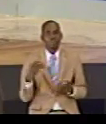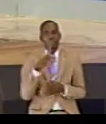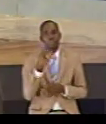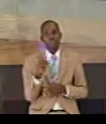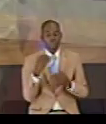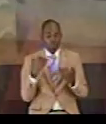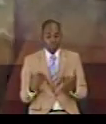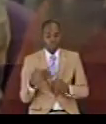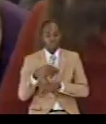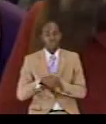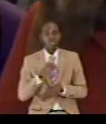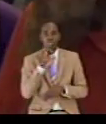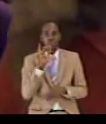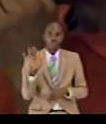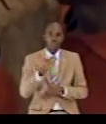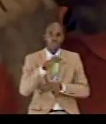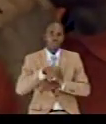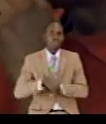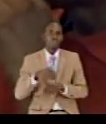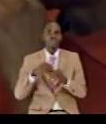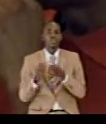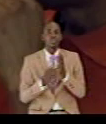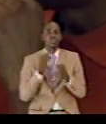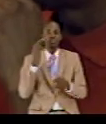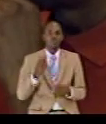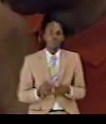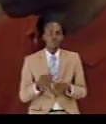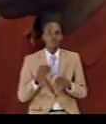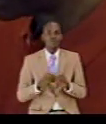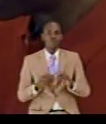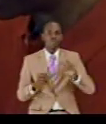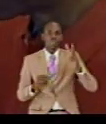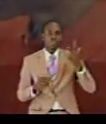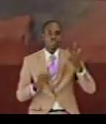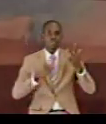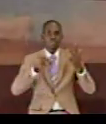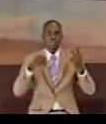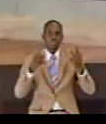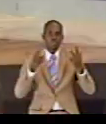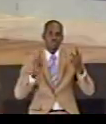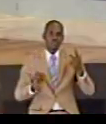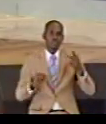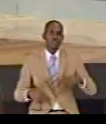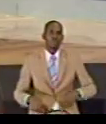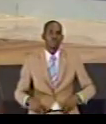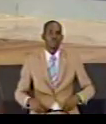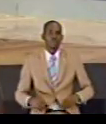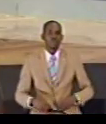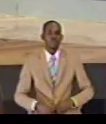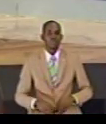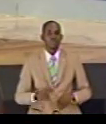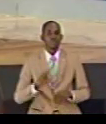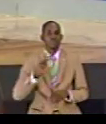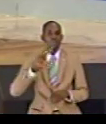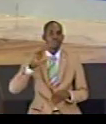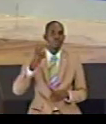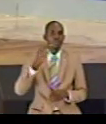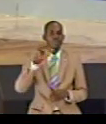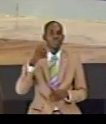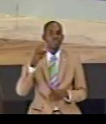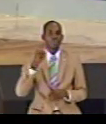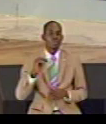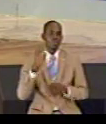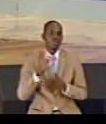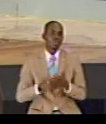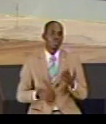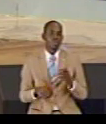your night. Third John, third epistle of John. I'm reading from verse